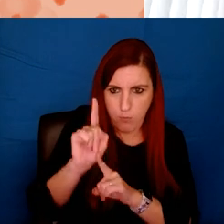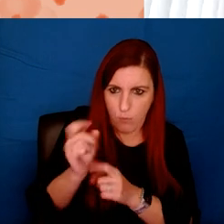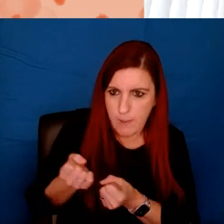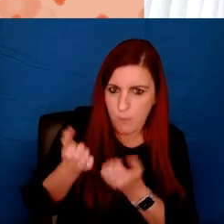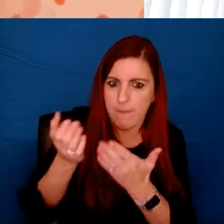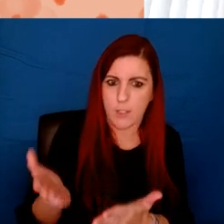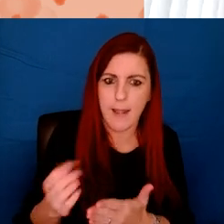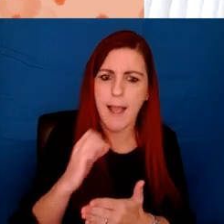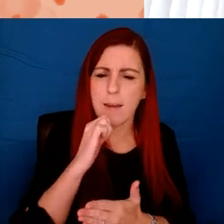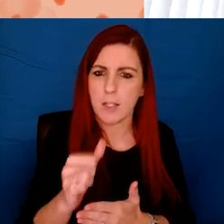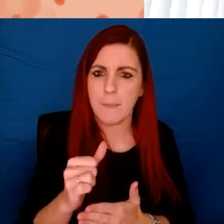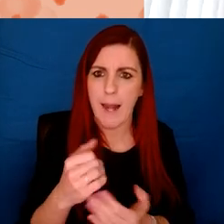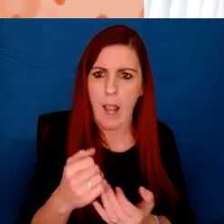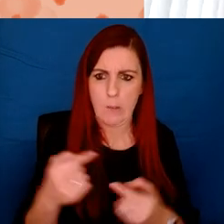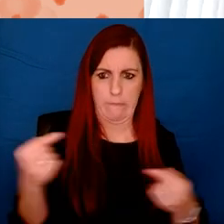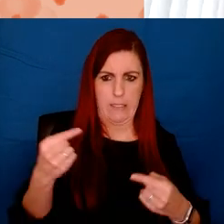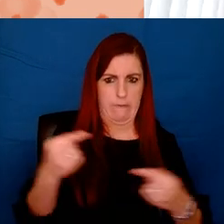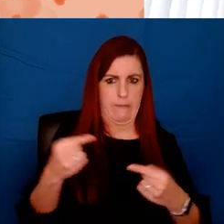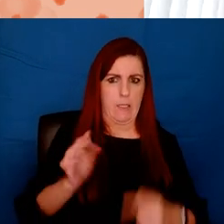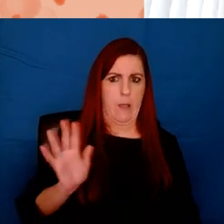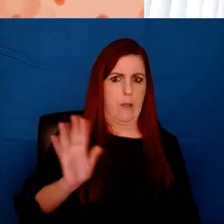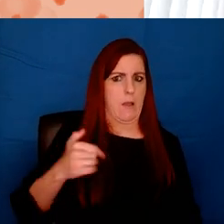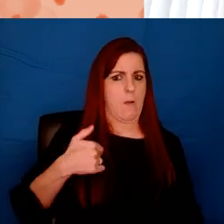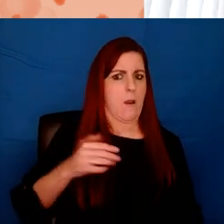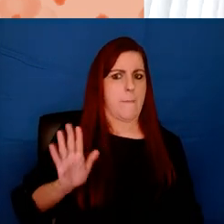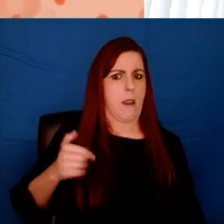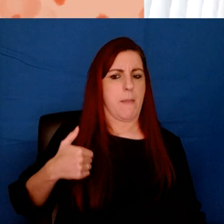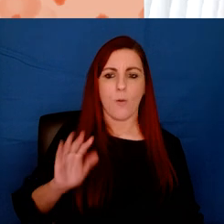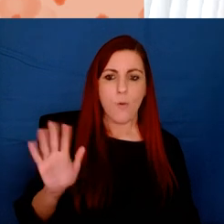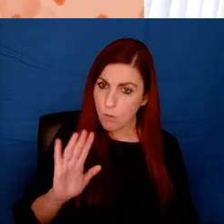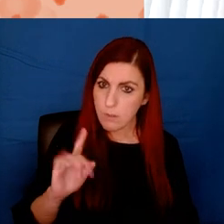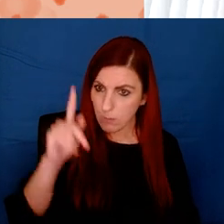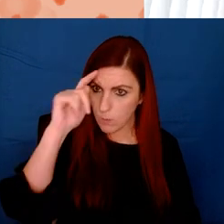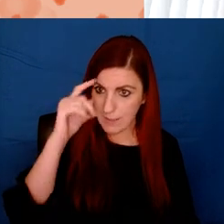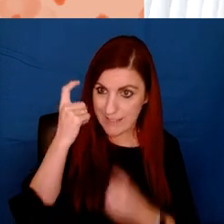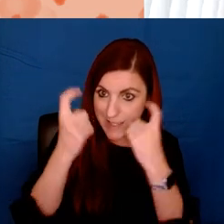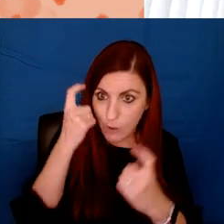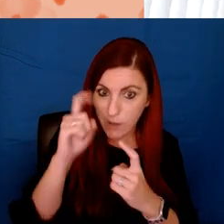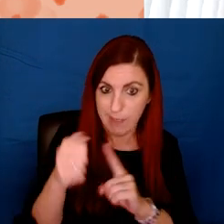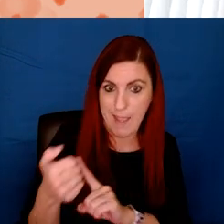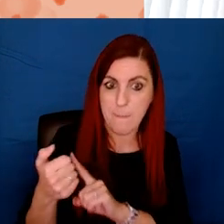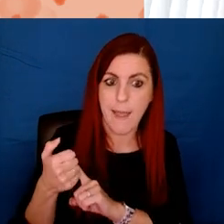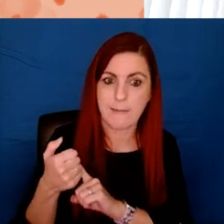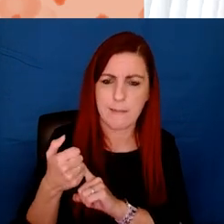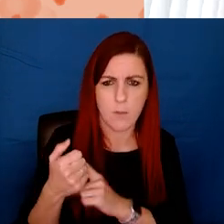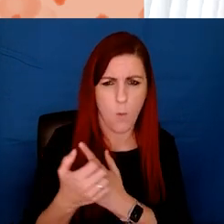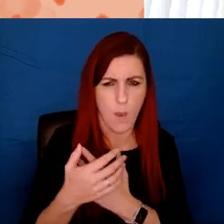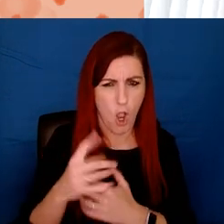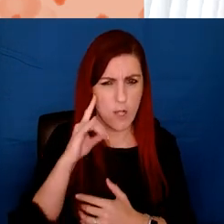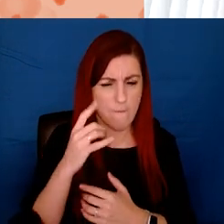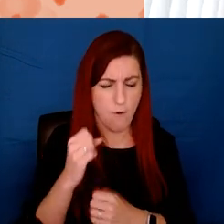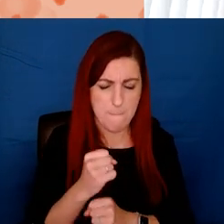it's not to be overly defensive about their own work, just to see, you know, the impact. And a lot of the times we've heard